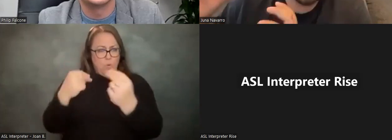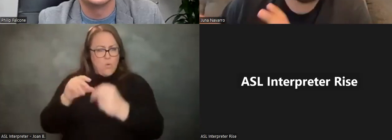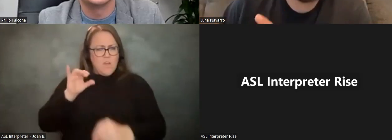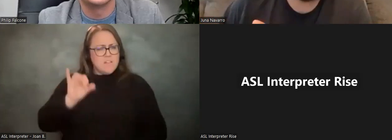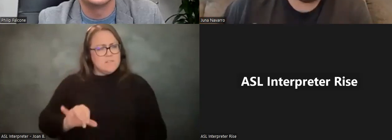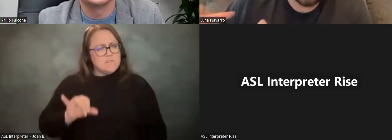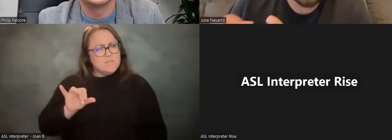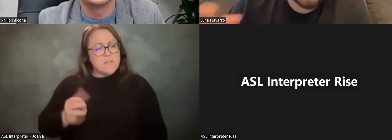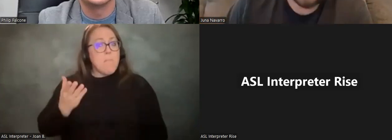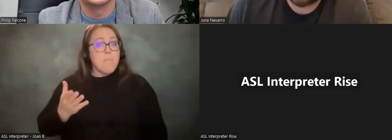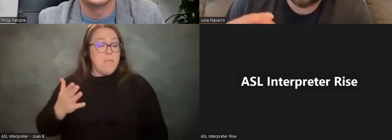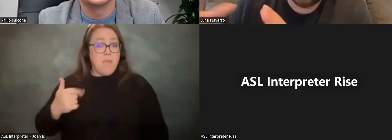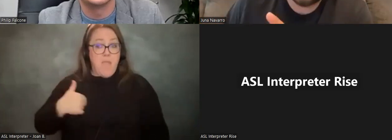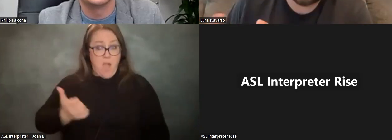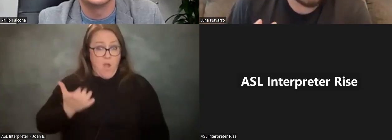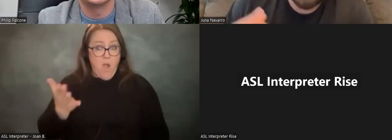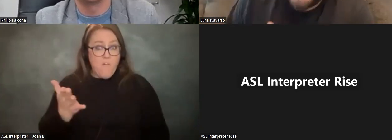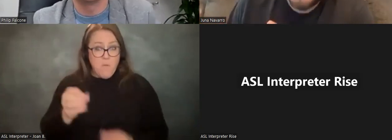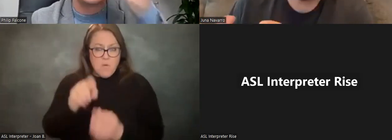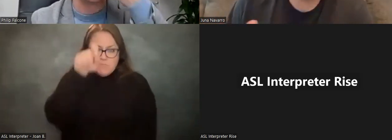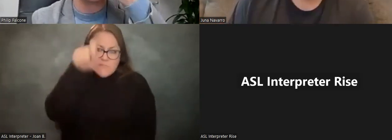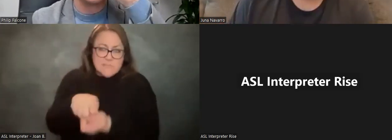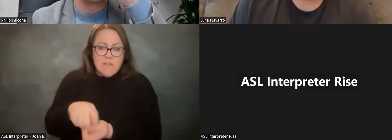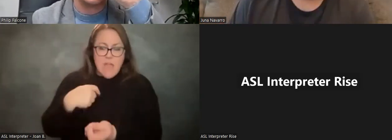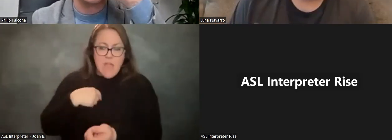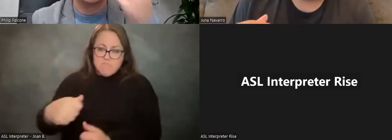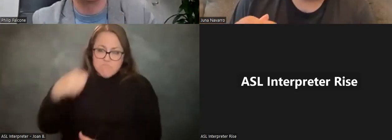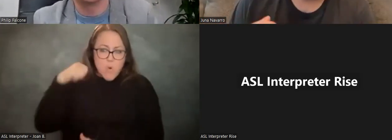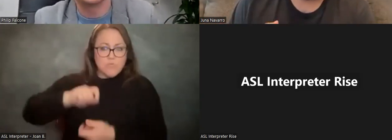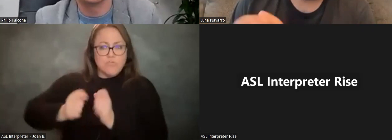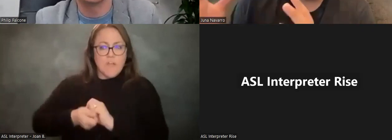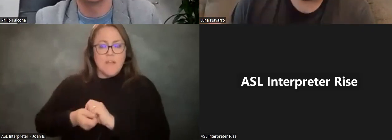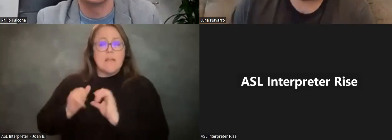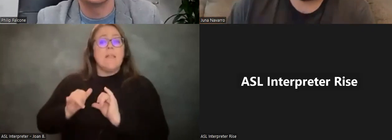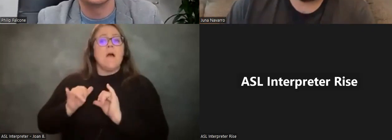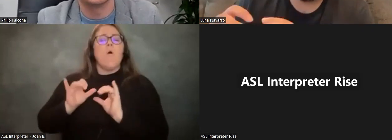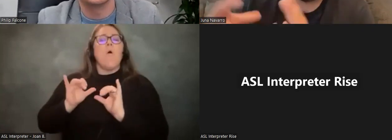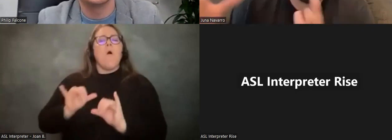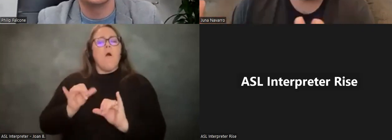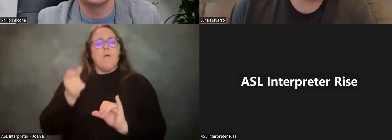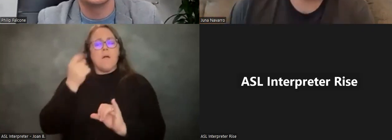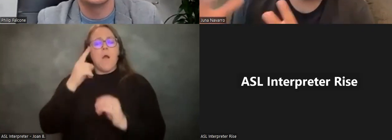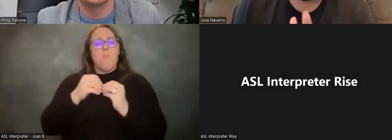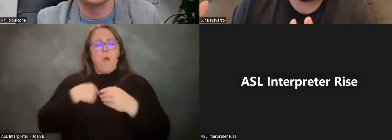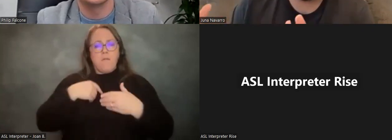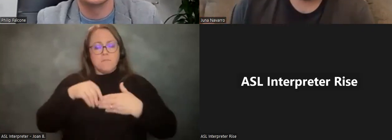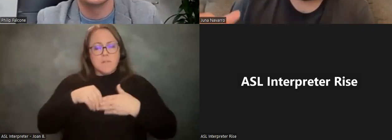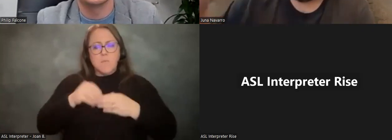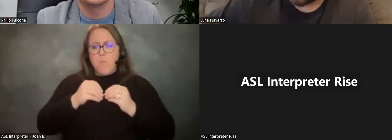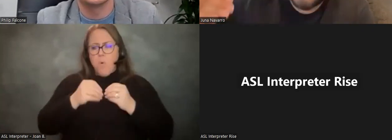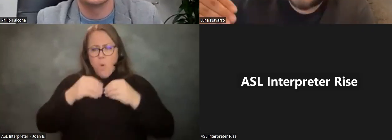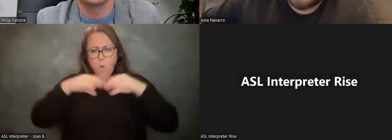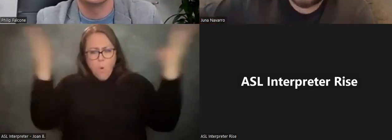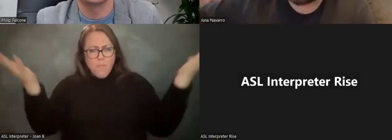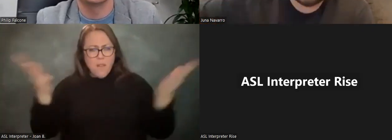very specific things that I only did no matter what, and I didn't budge. And then the moment I started becoming flexible and being more open-minded and learning, and you